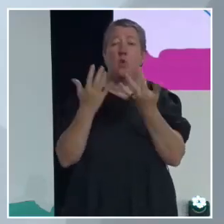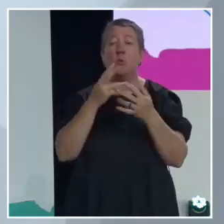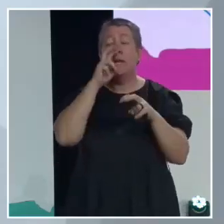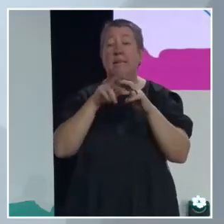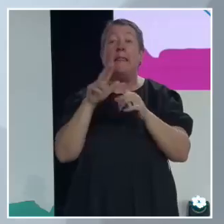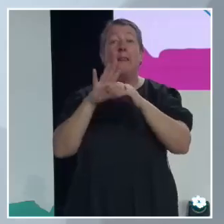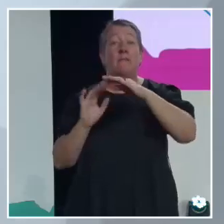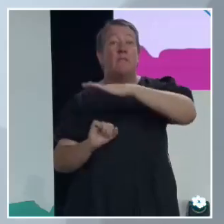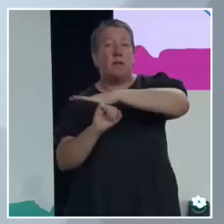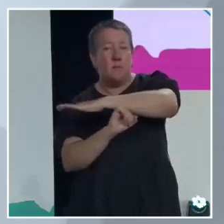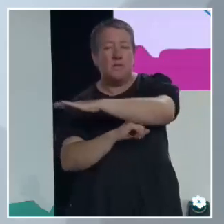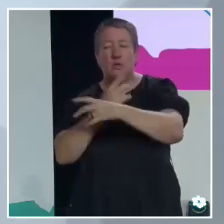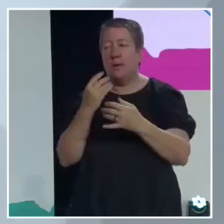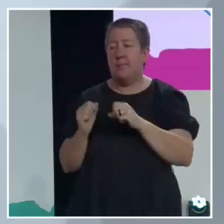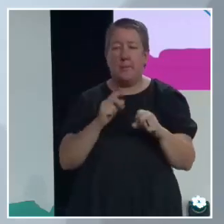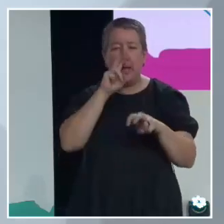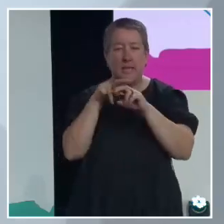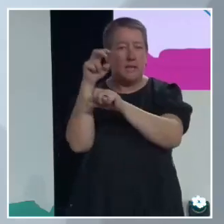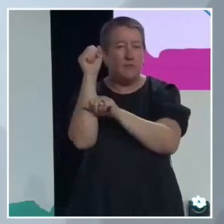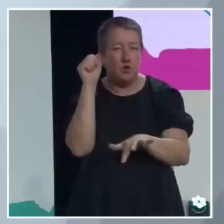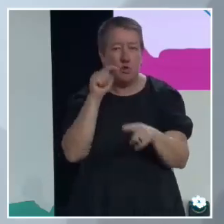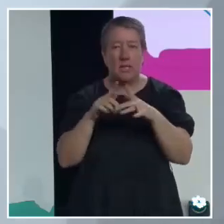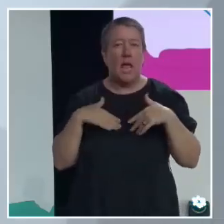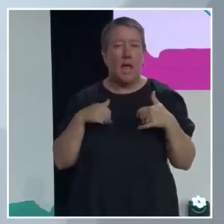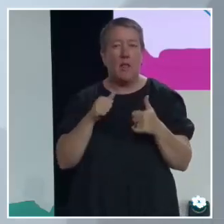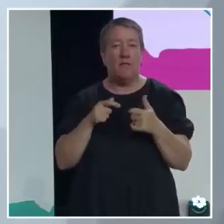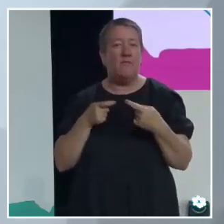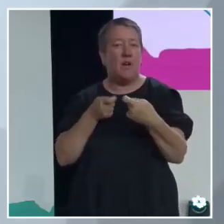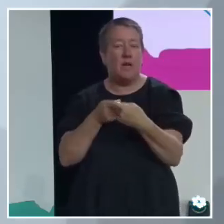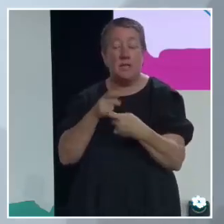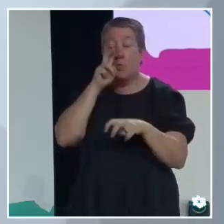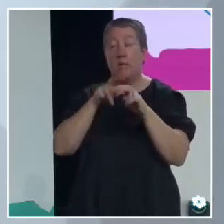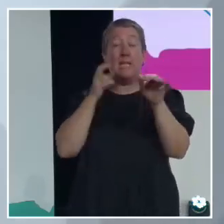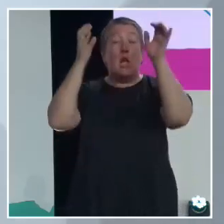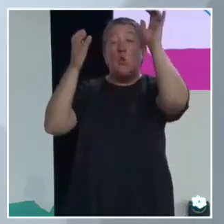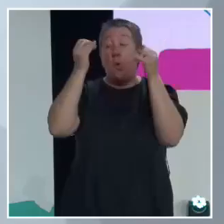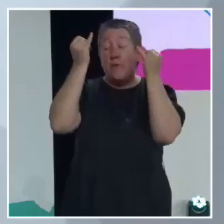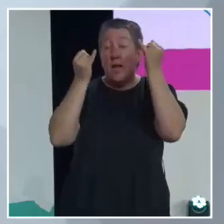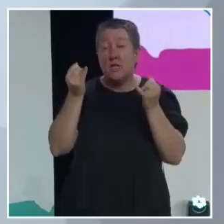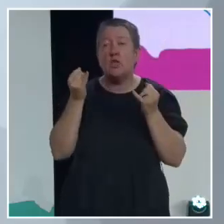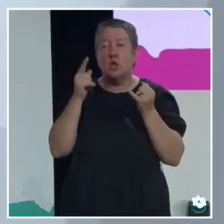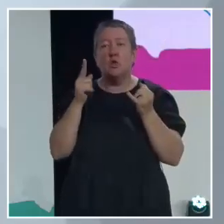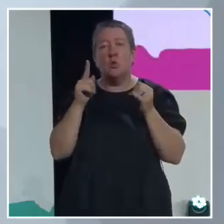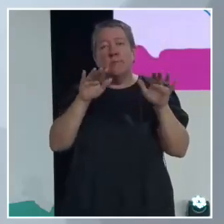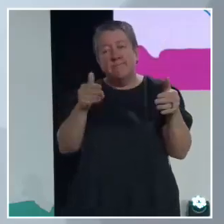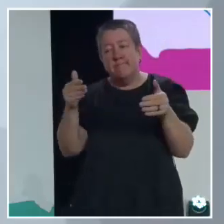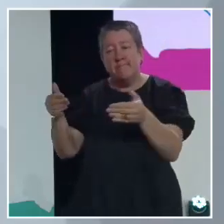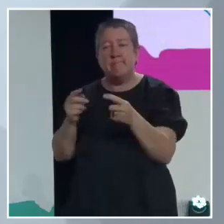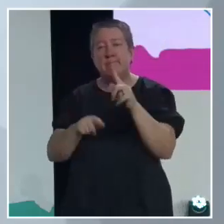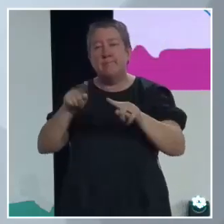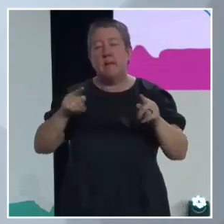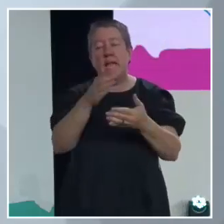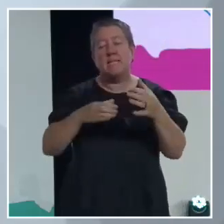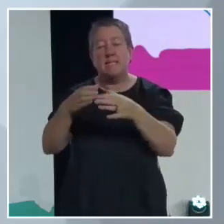still need infrastructure. We still need health financing. We need innovation to be infused in all of those sectors.